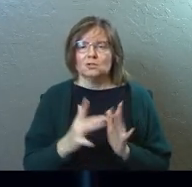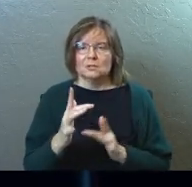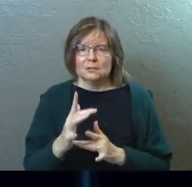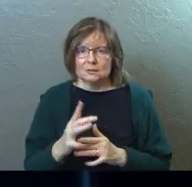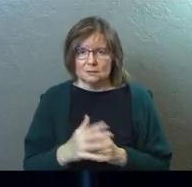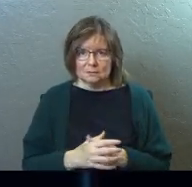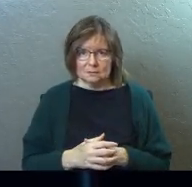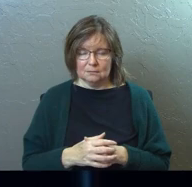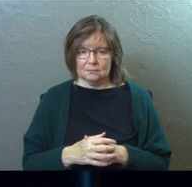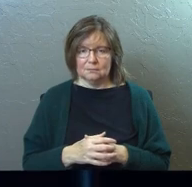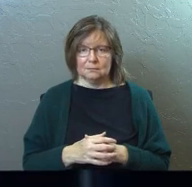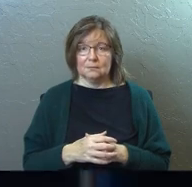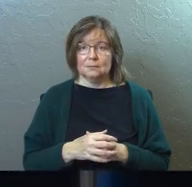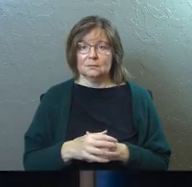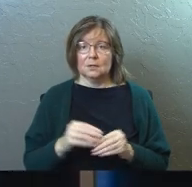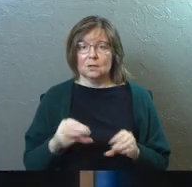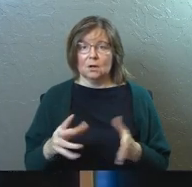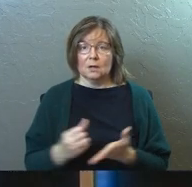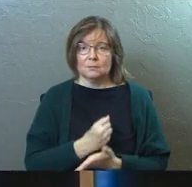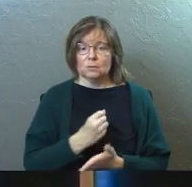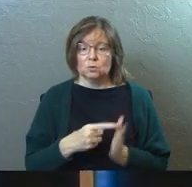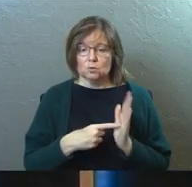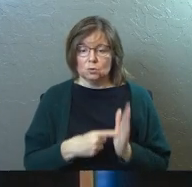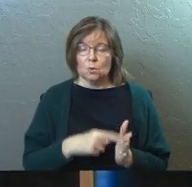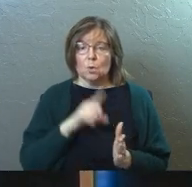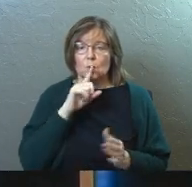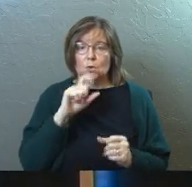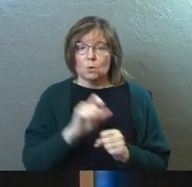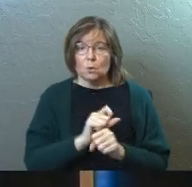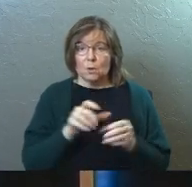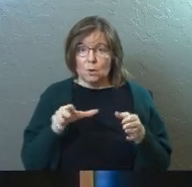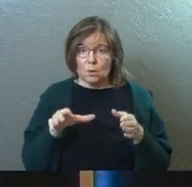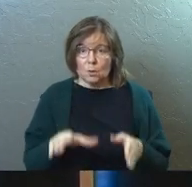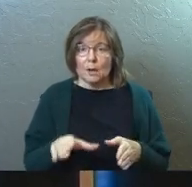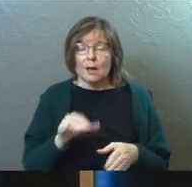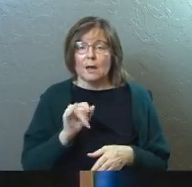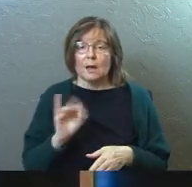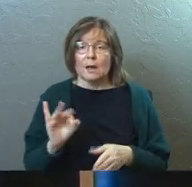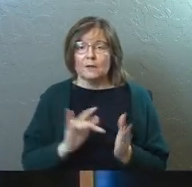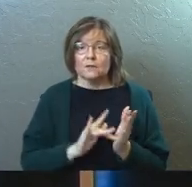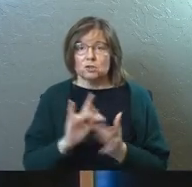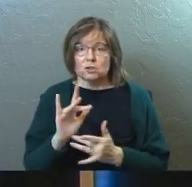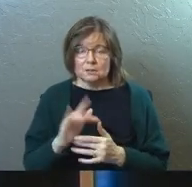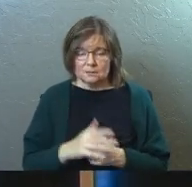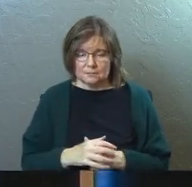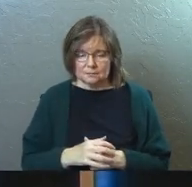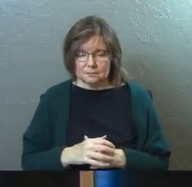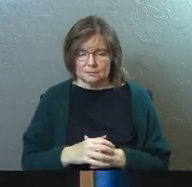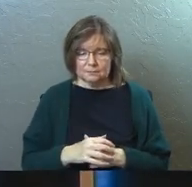Jesus, lost opportunity to show the real way of Jesus.